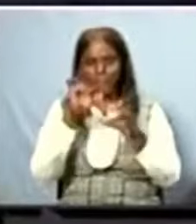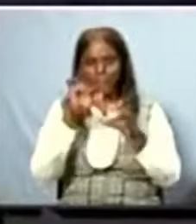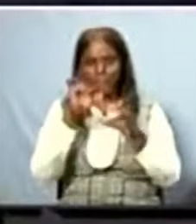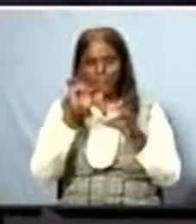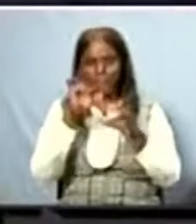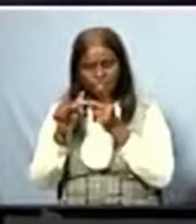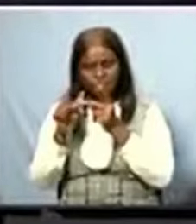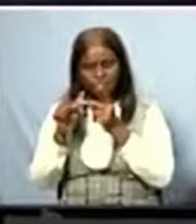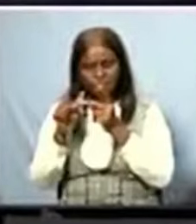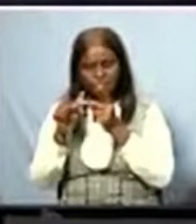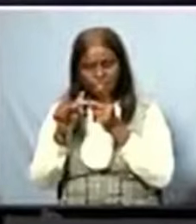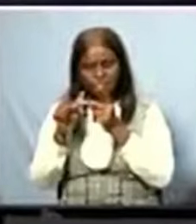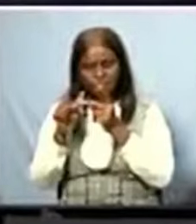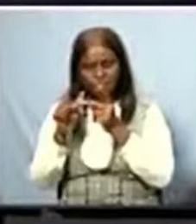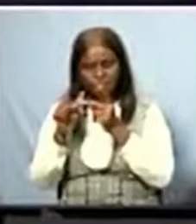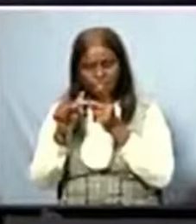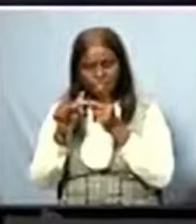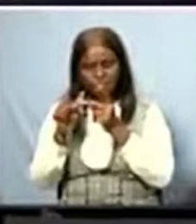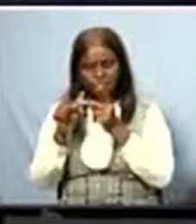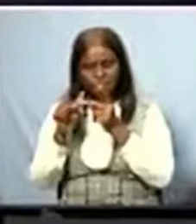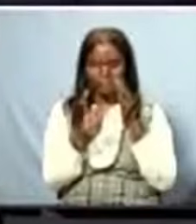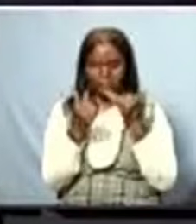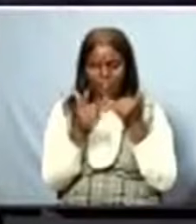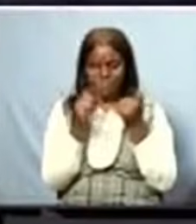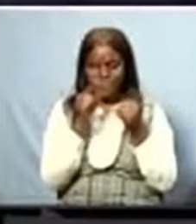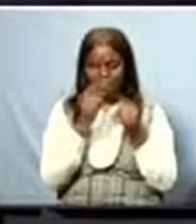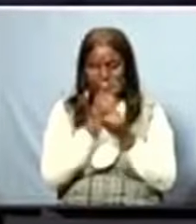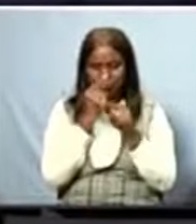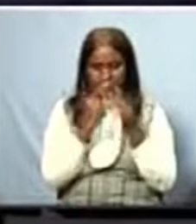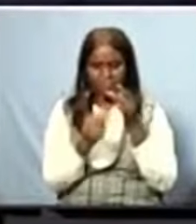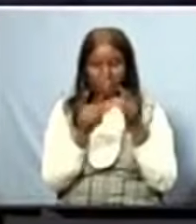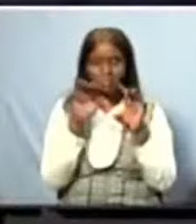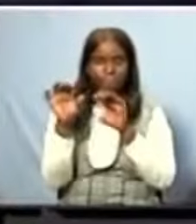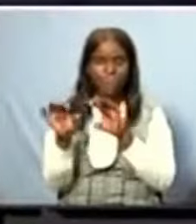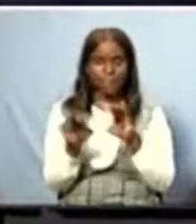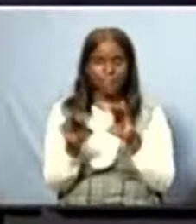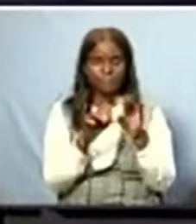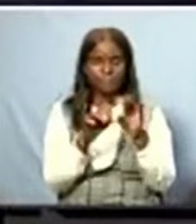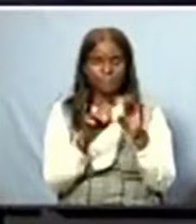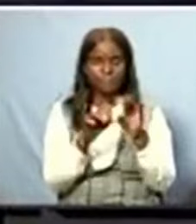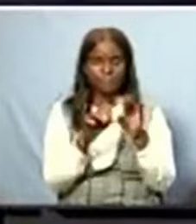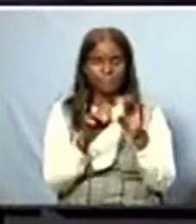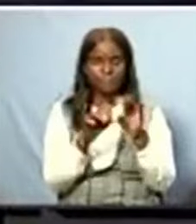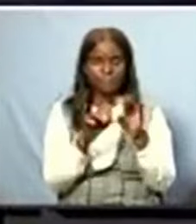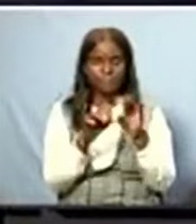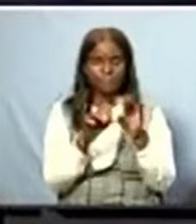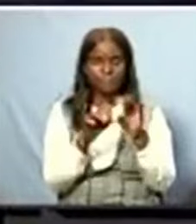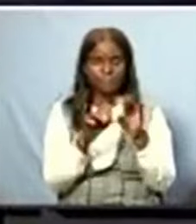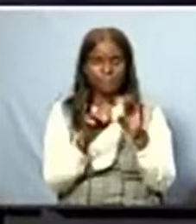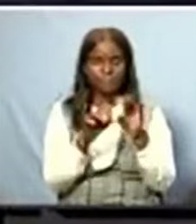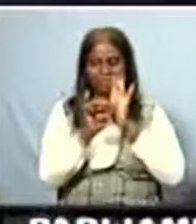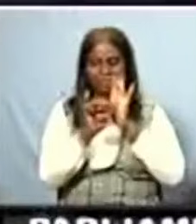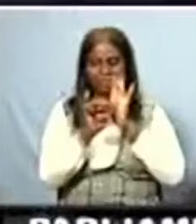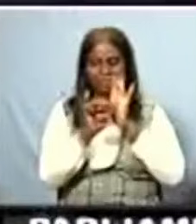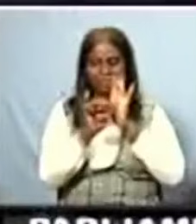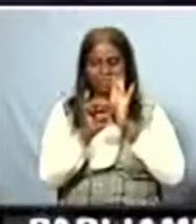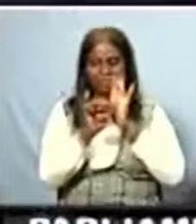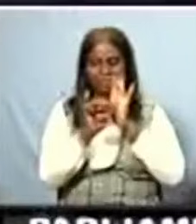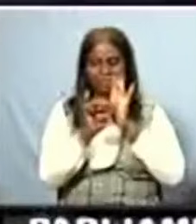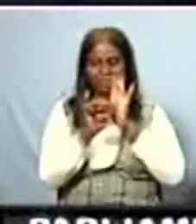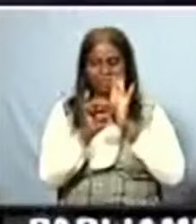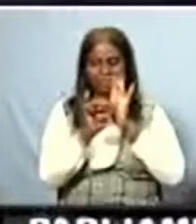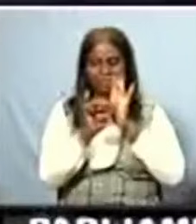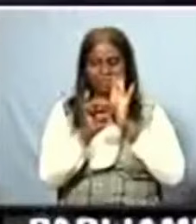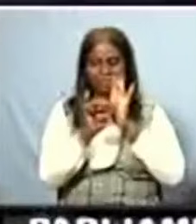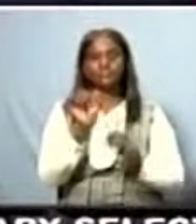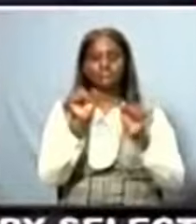Act. However, it does indicate by way of example that the presidential could be